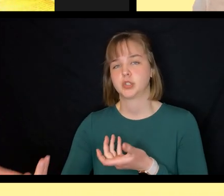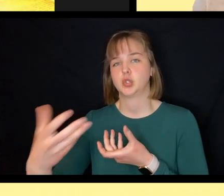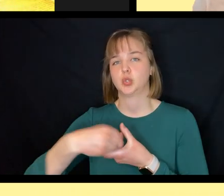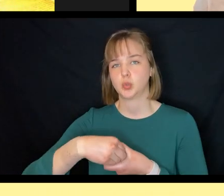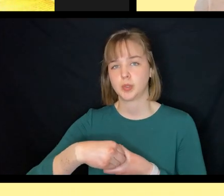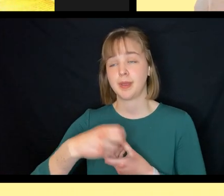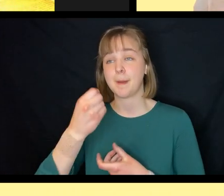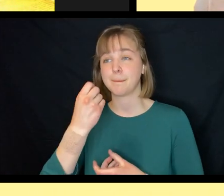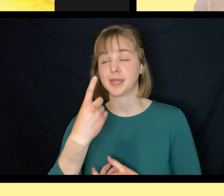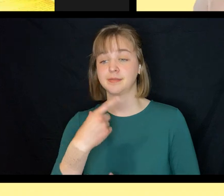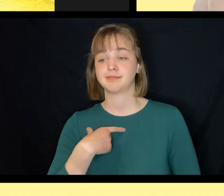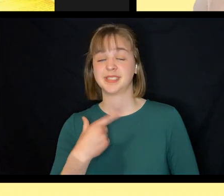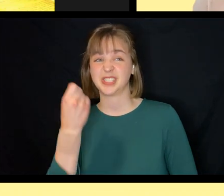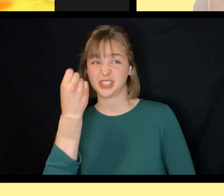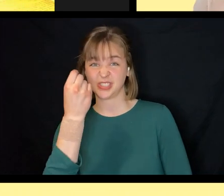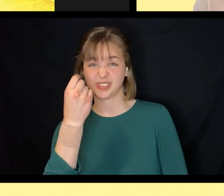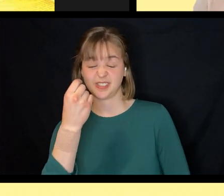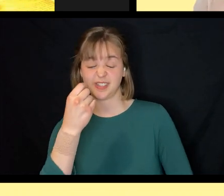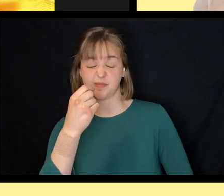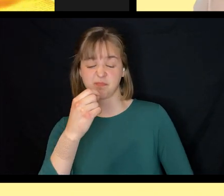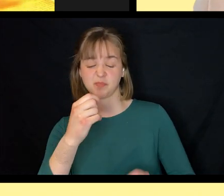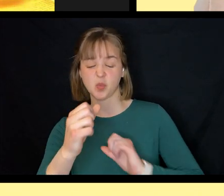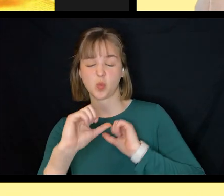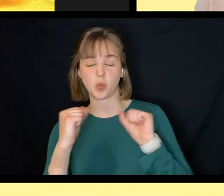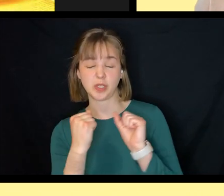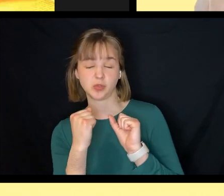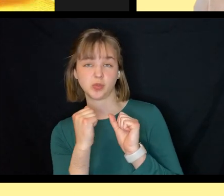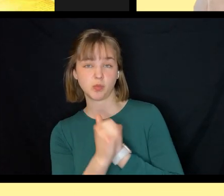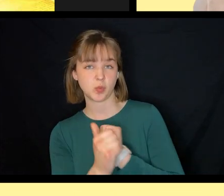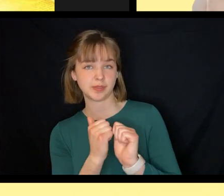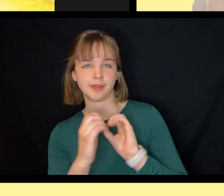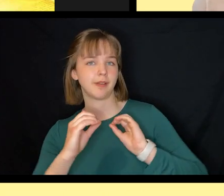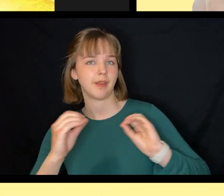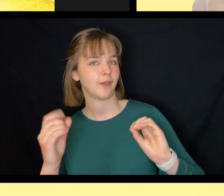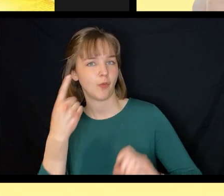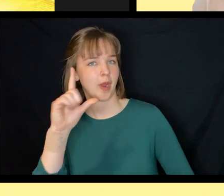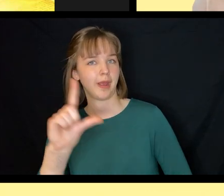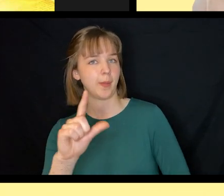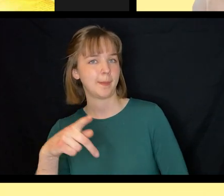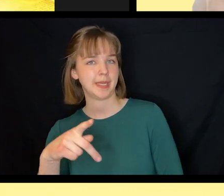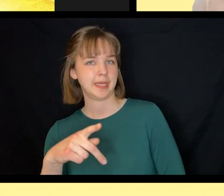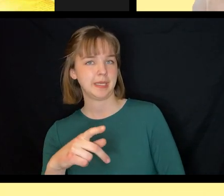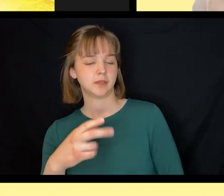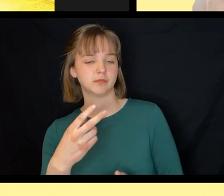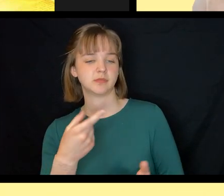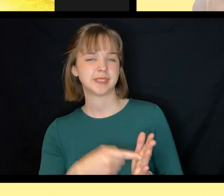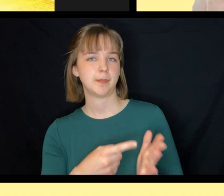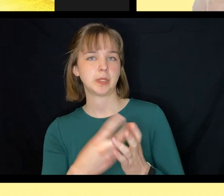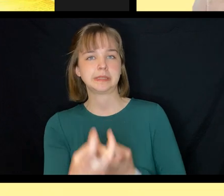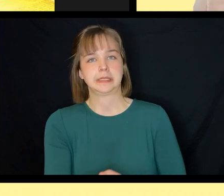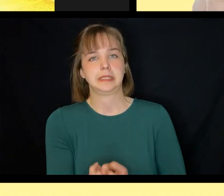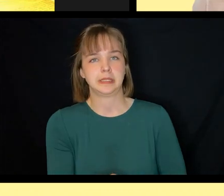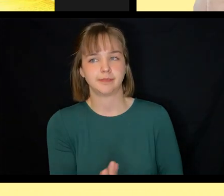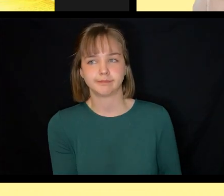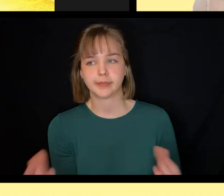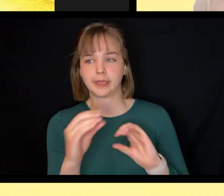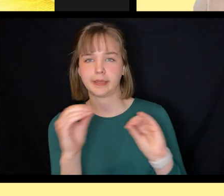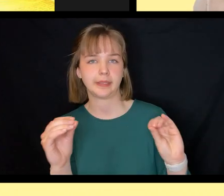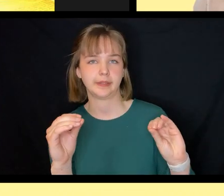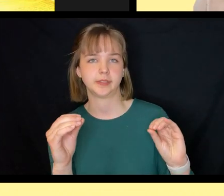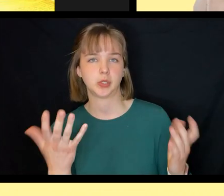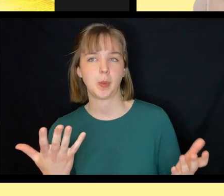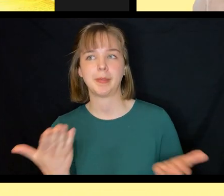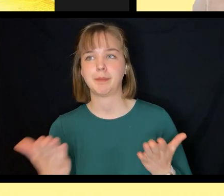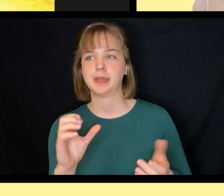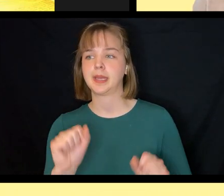and then winter sports, there's no winter sports for little people. So like skiing, Wow. other things like that. I think that would be a pretty